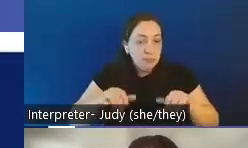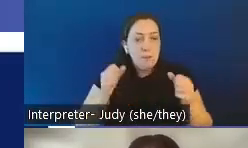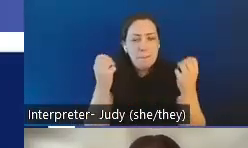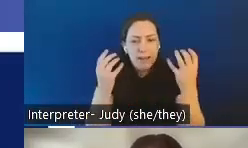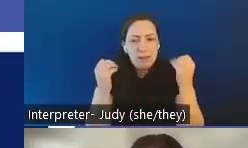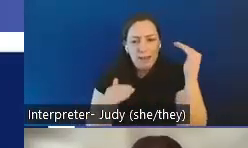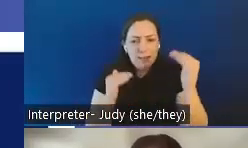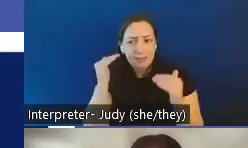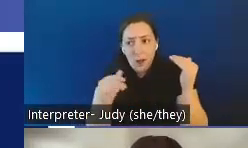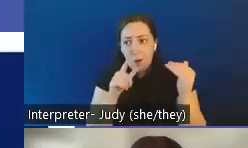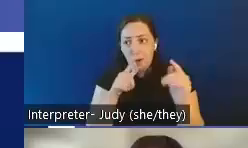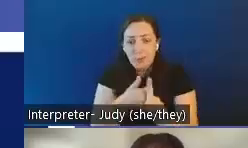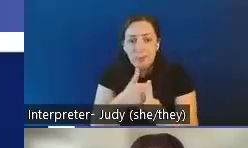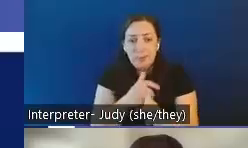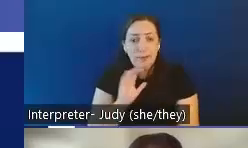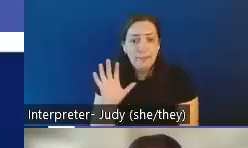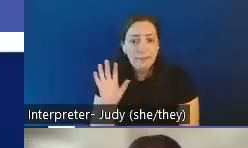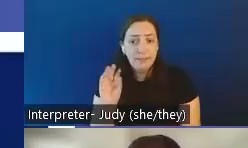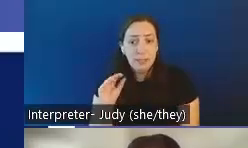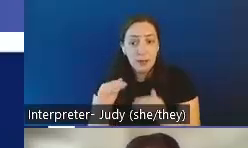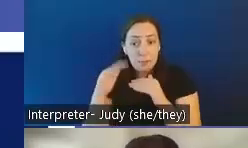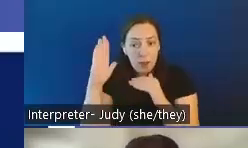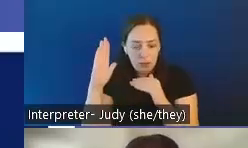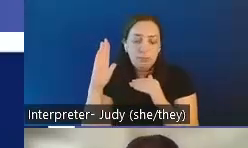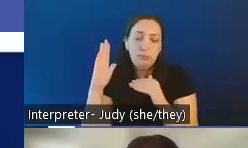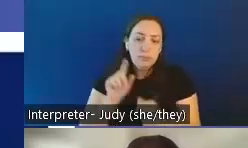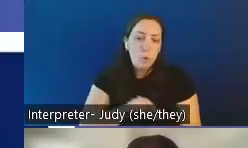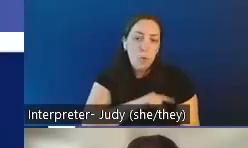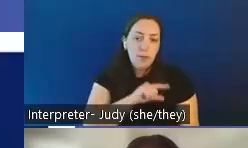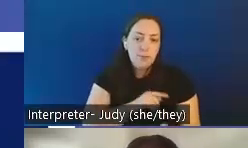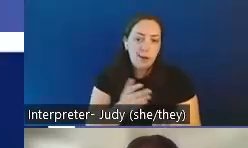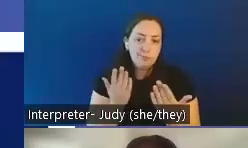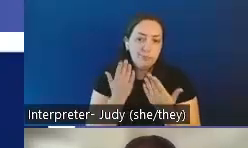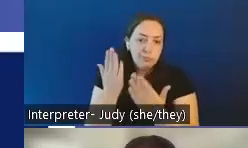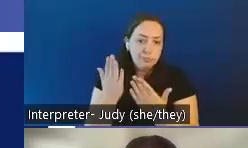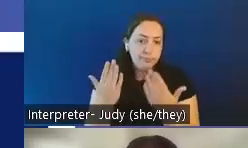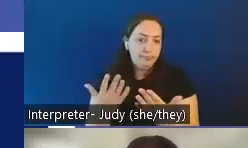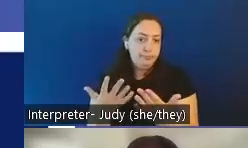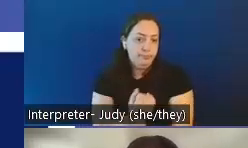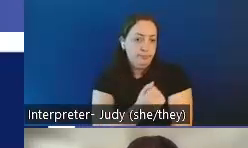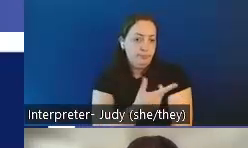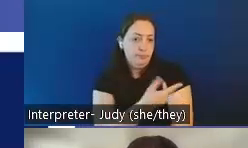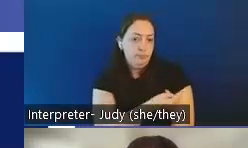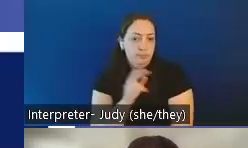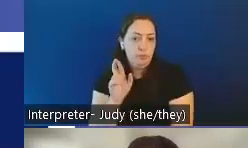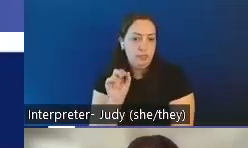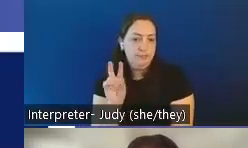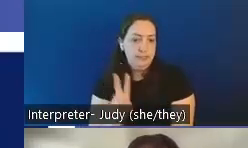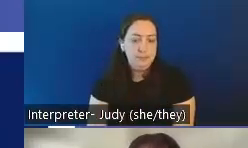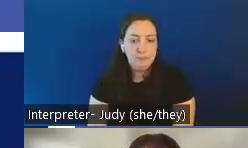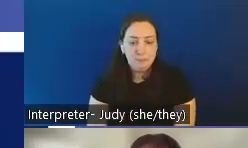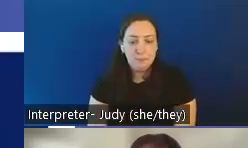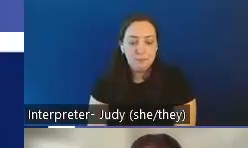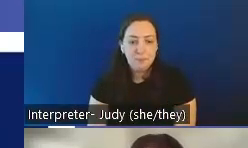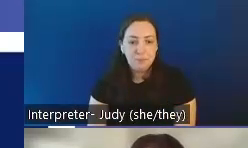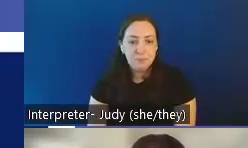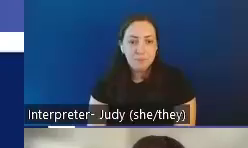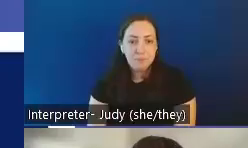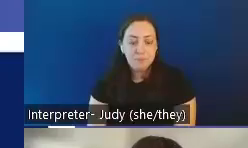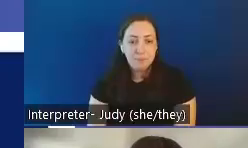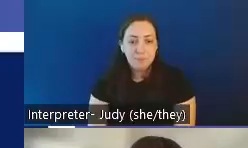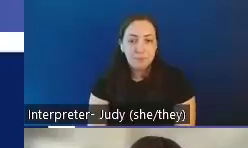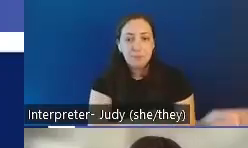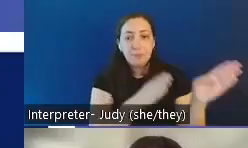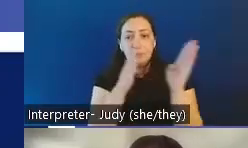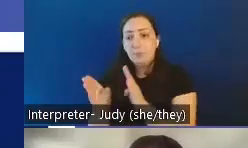adults who are 50 and older are going to qualify and are recommended to get that RSV immunization. All right, let's turn to the